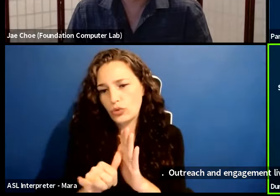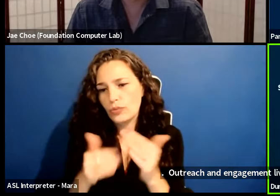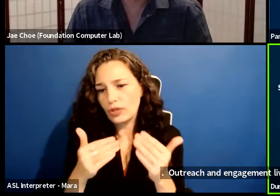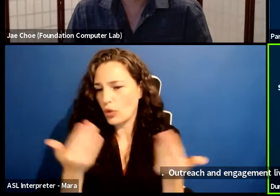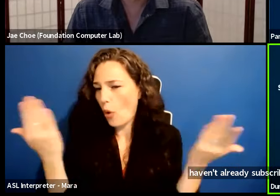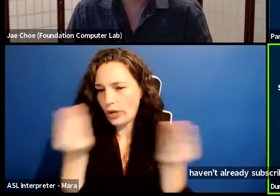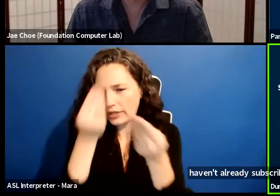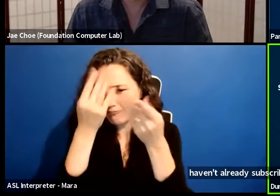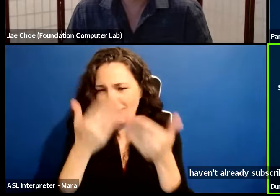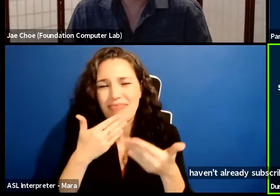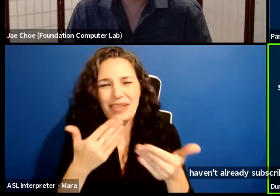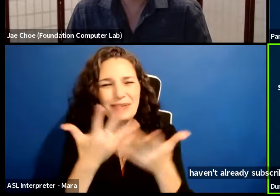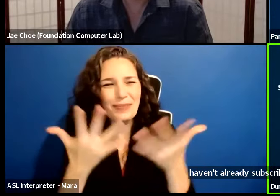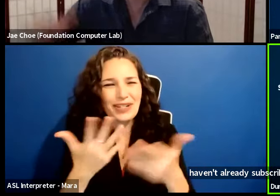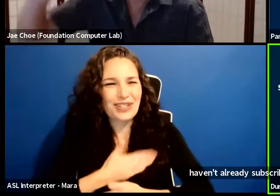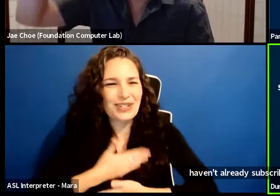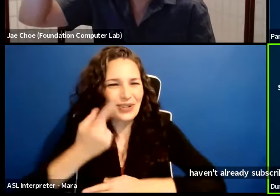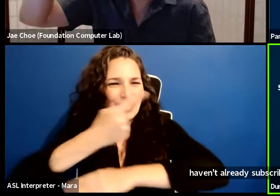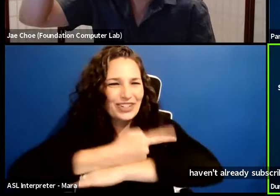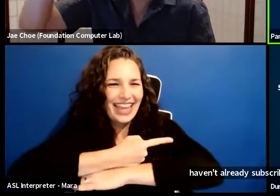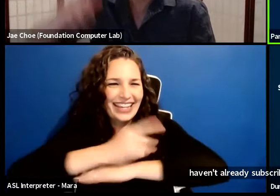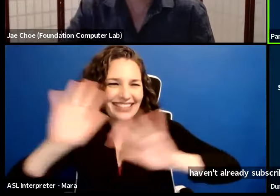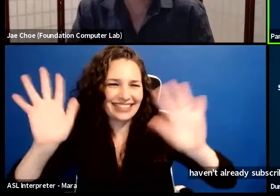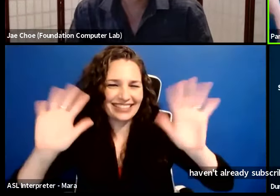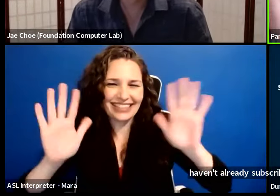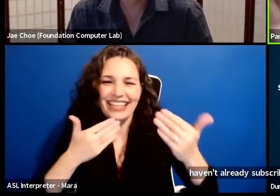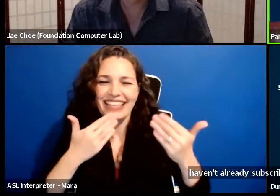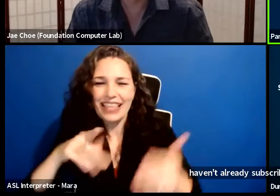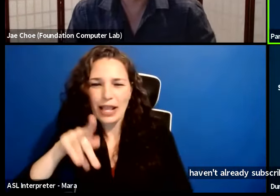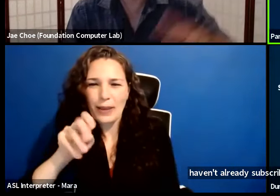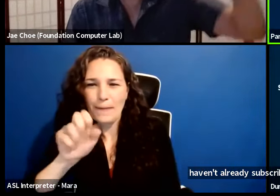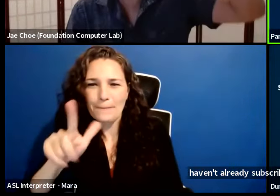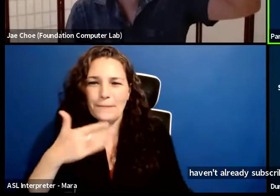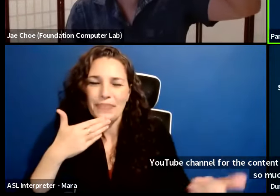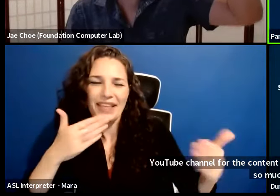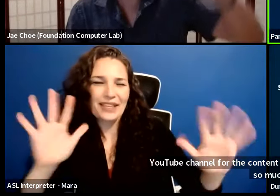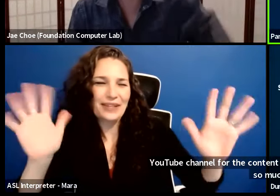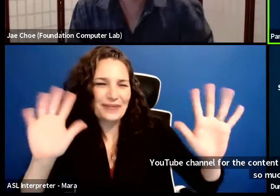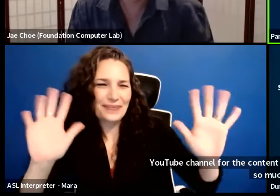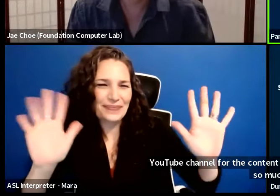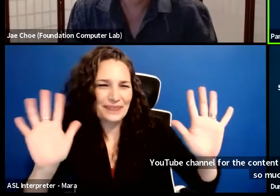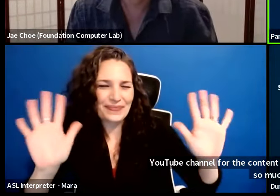much and have a great day. Thanks, everyone. Bye-bye. Thank you. Bye, everyone.